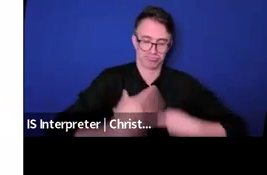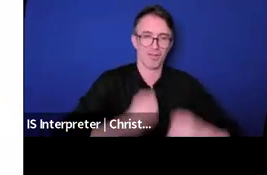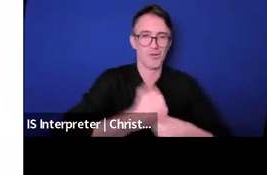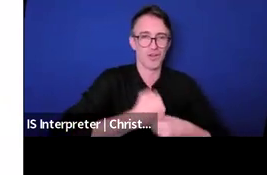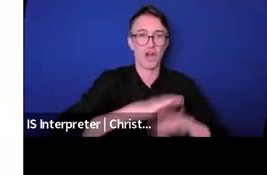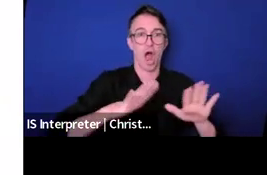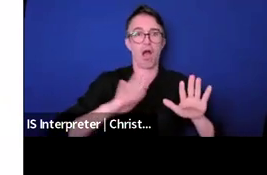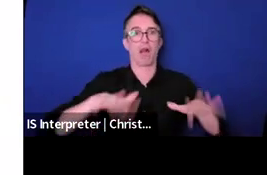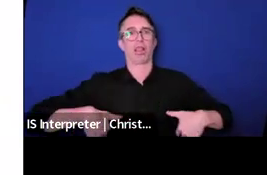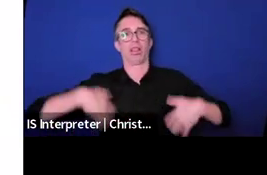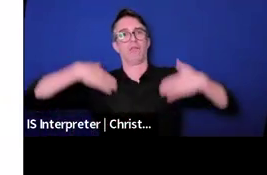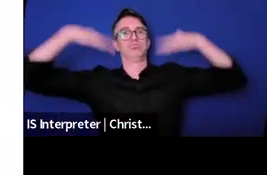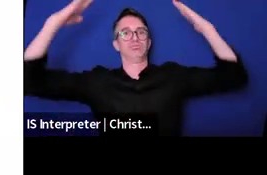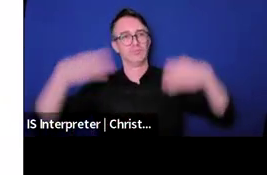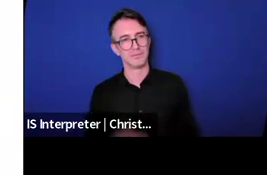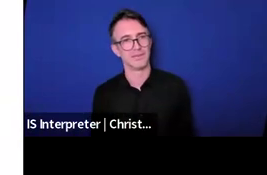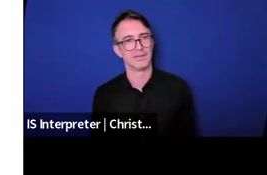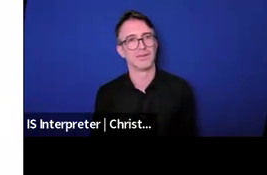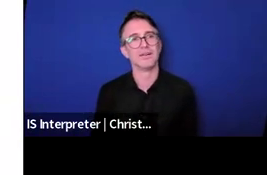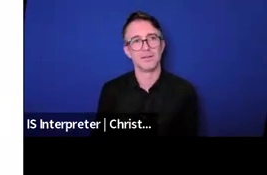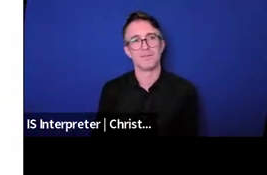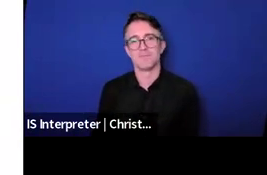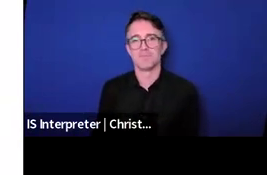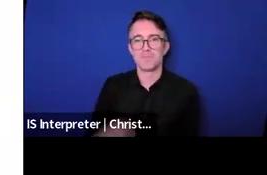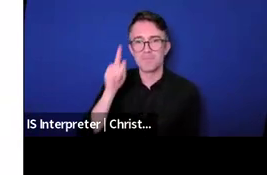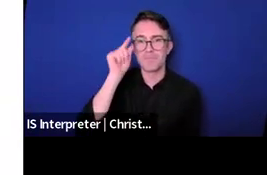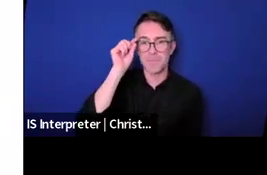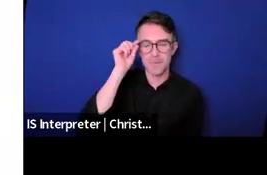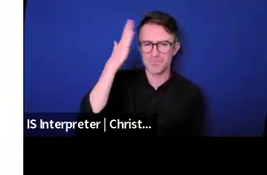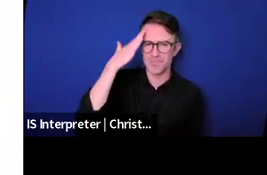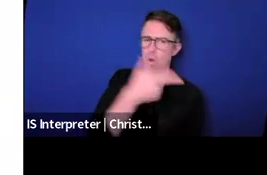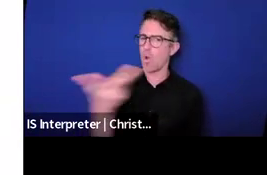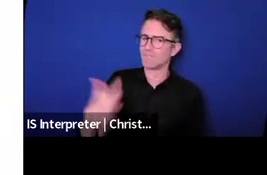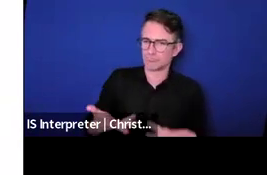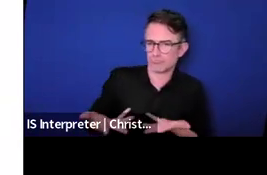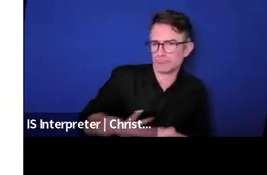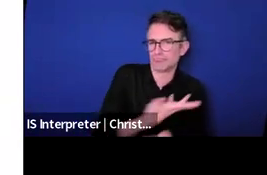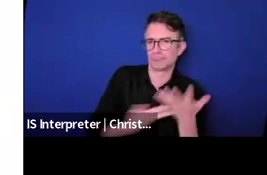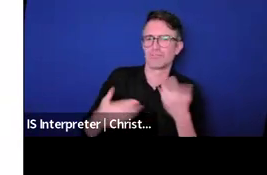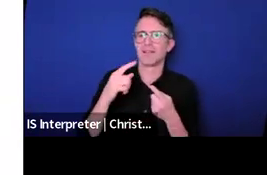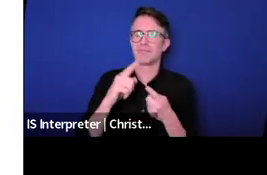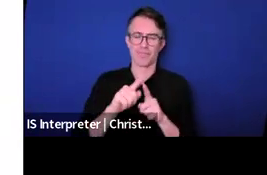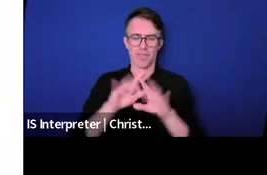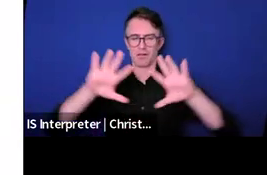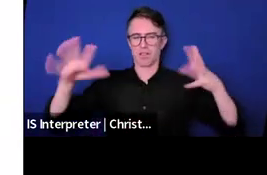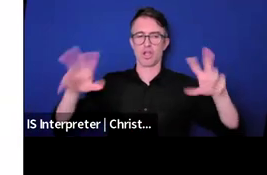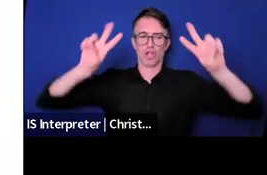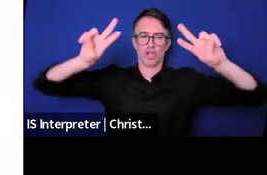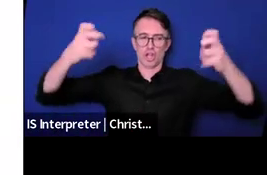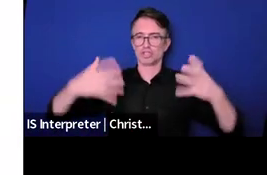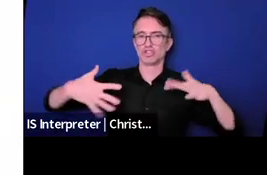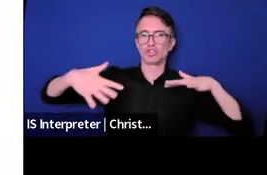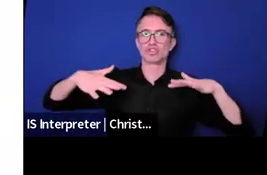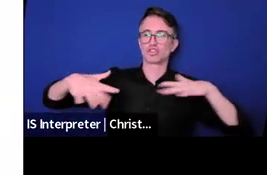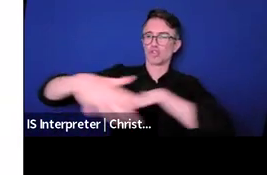works. And I know we talk a lot about in social protection sometimes about Christmas trees and trying to add on all these different elements